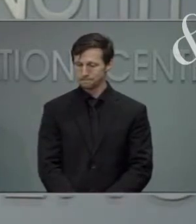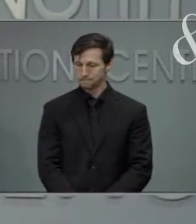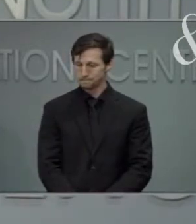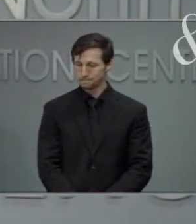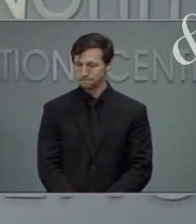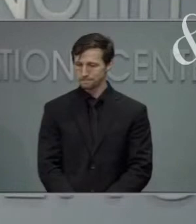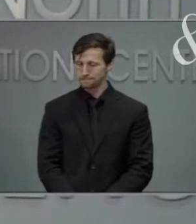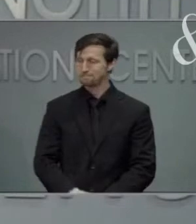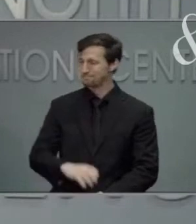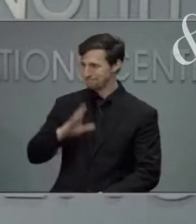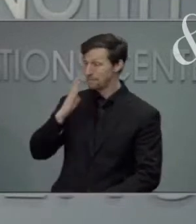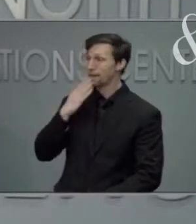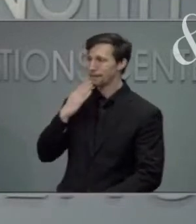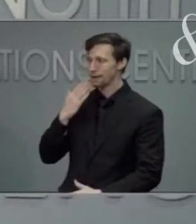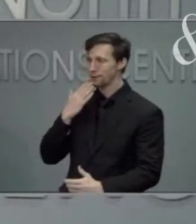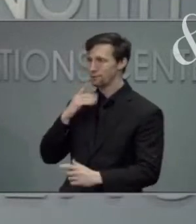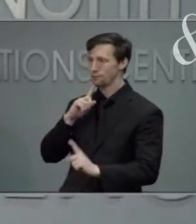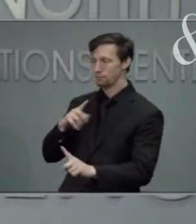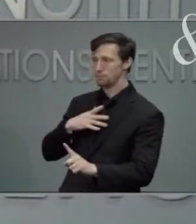Thanks for taking my call, Governor.